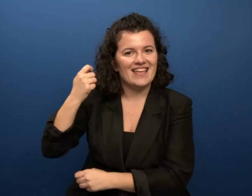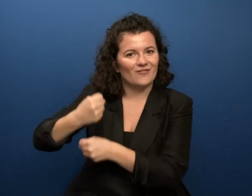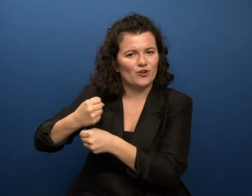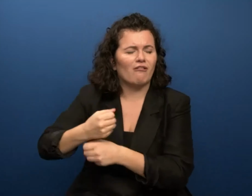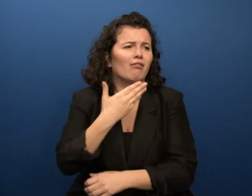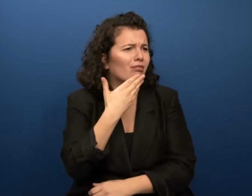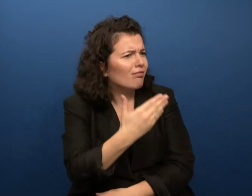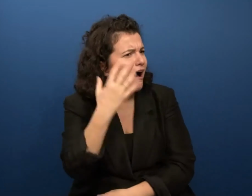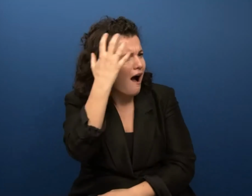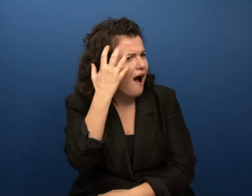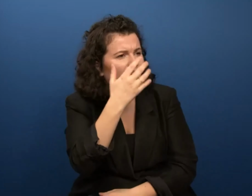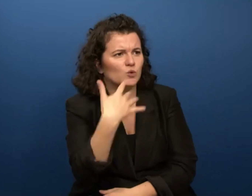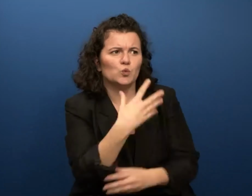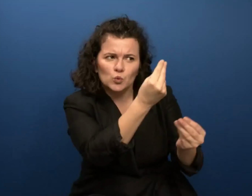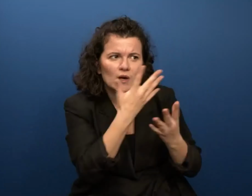that.